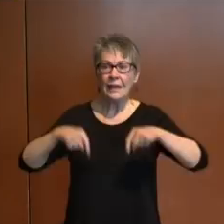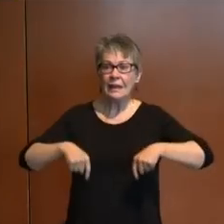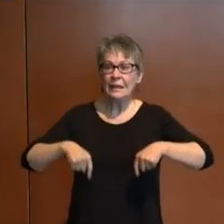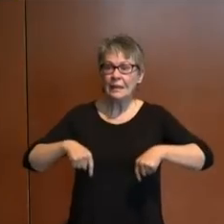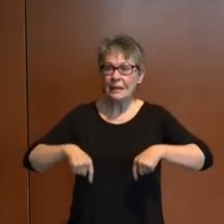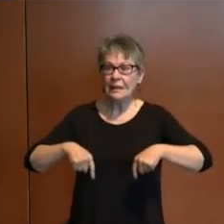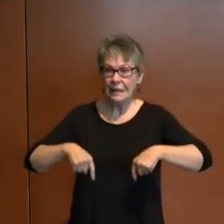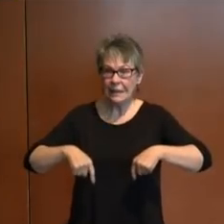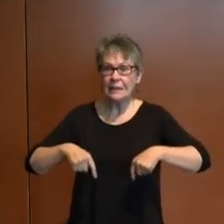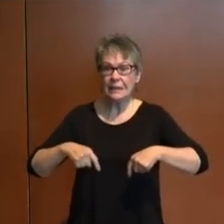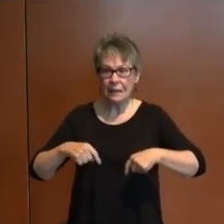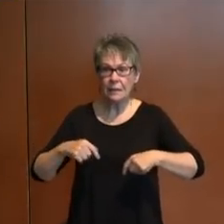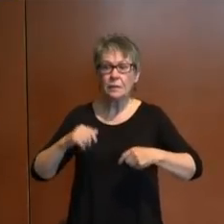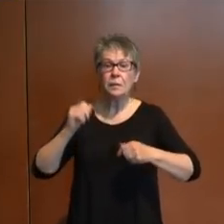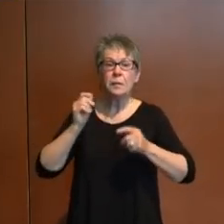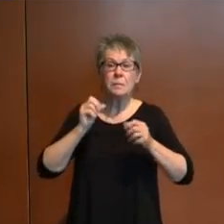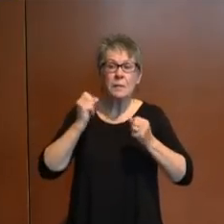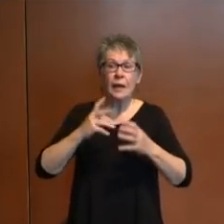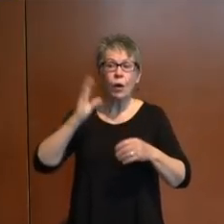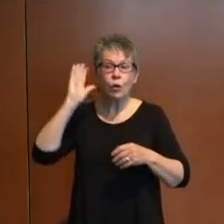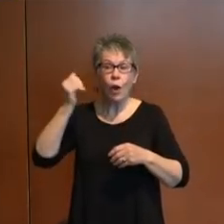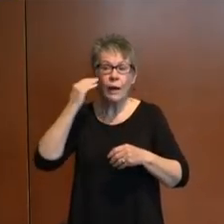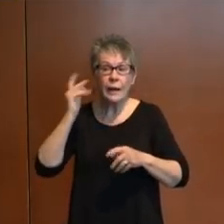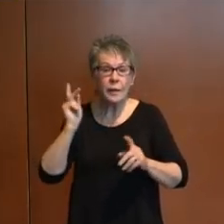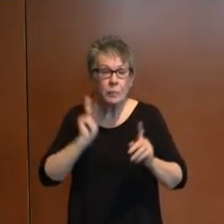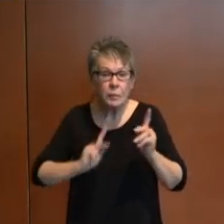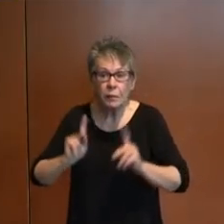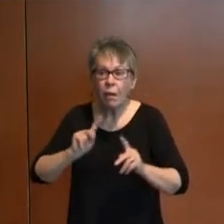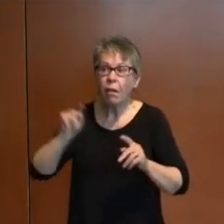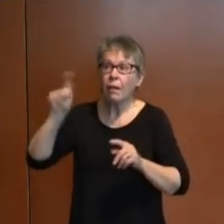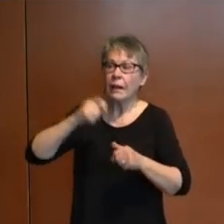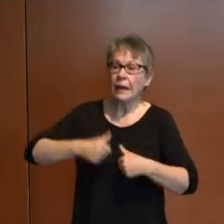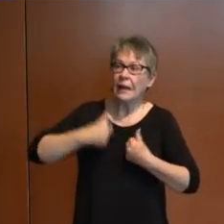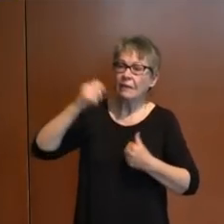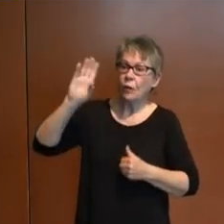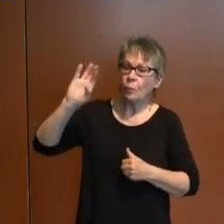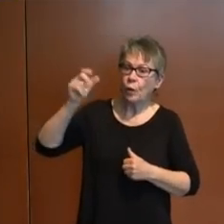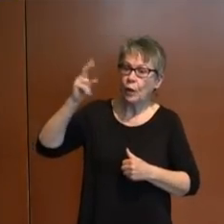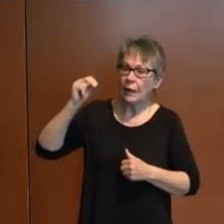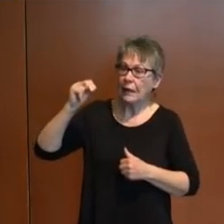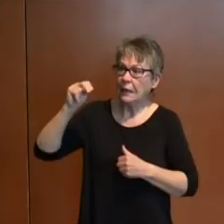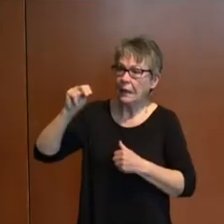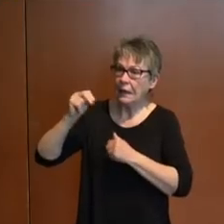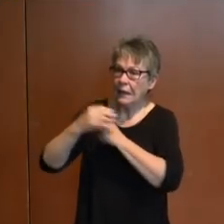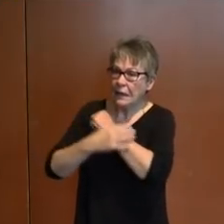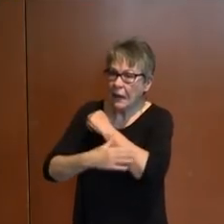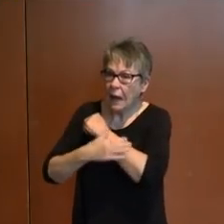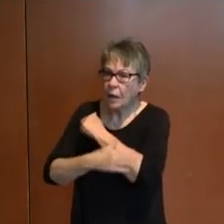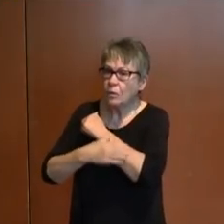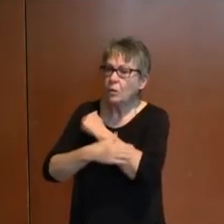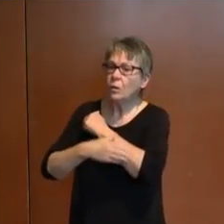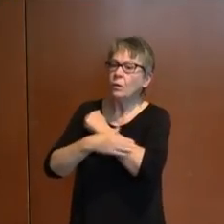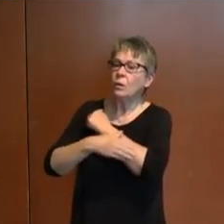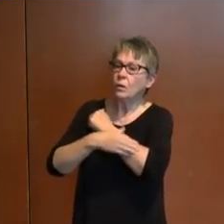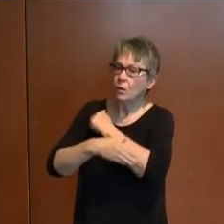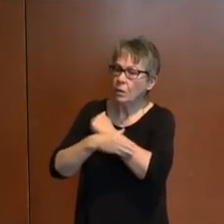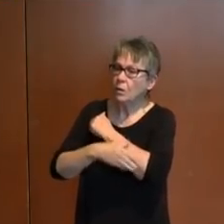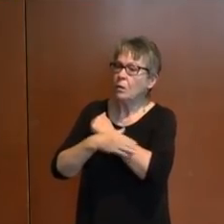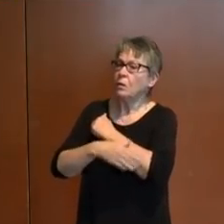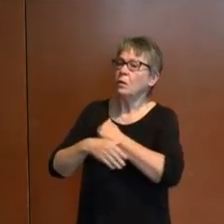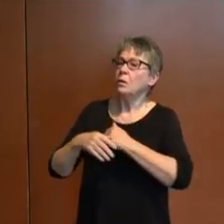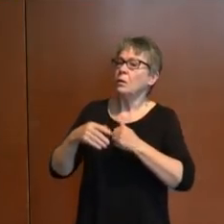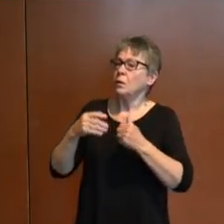especially in places like Bergen County, that was a community that we hold dear and that we would stand with them even in the face of any